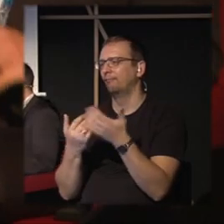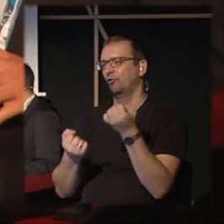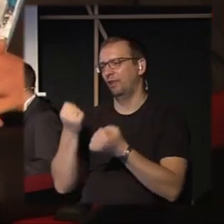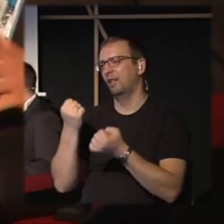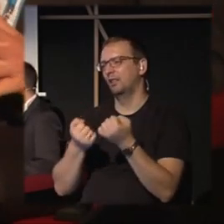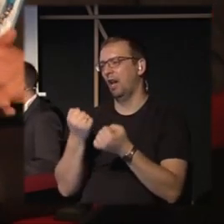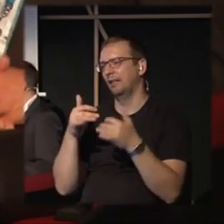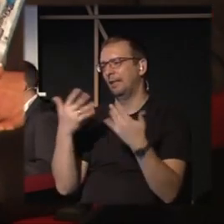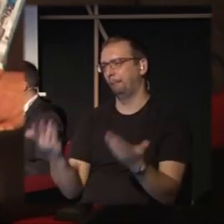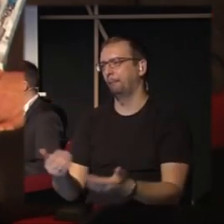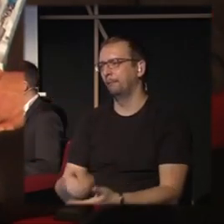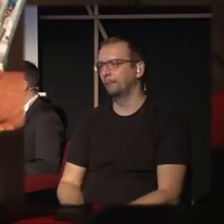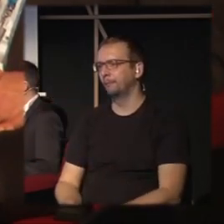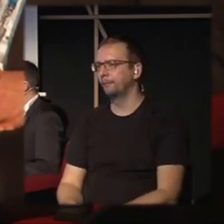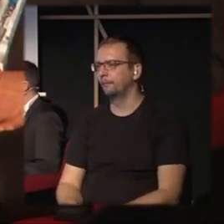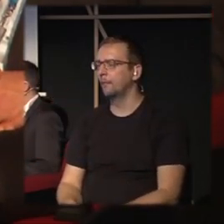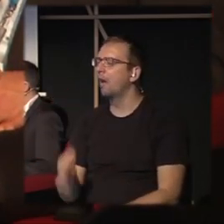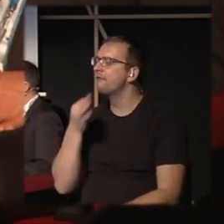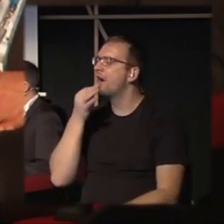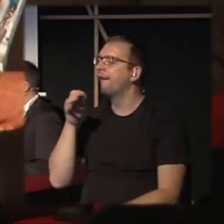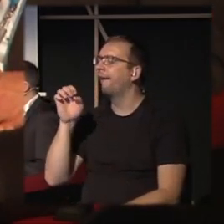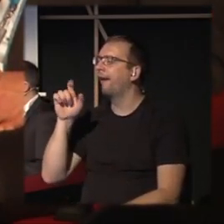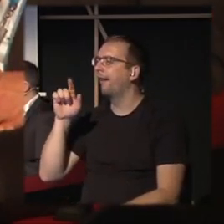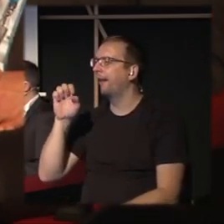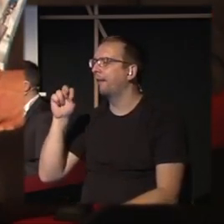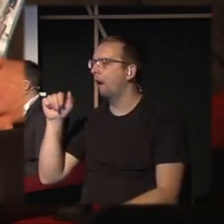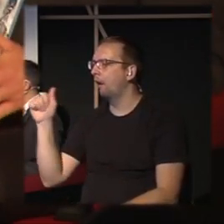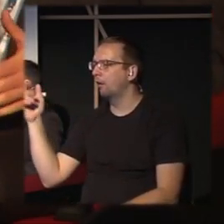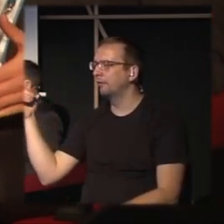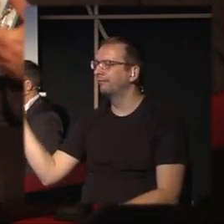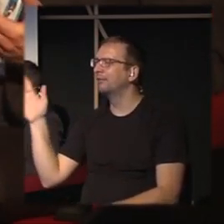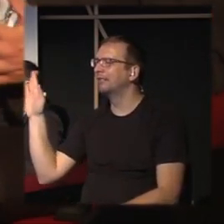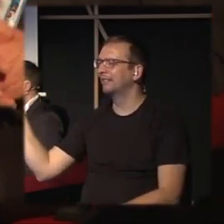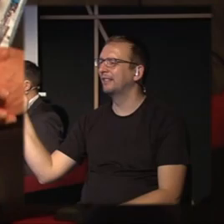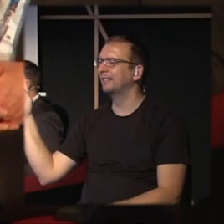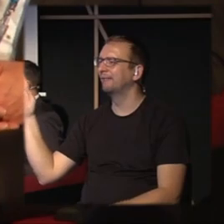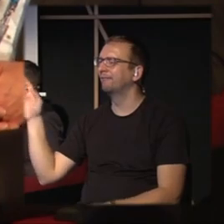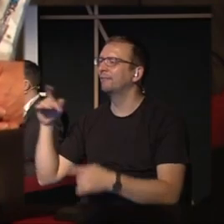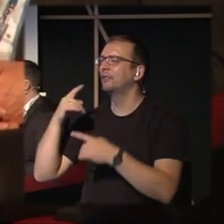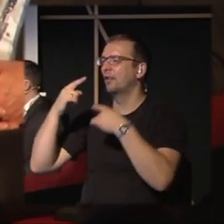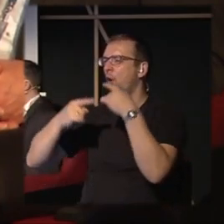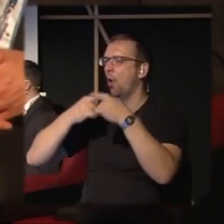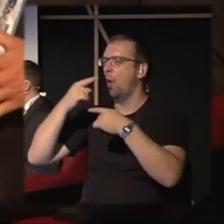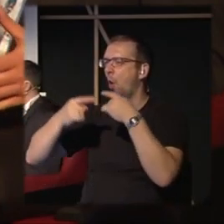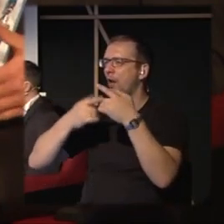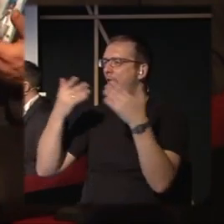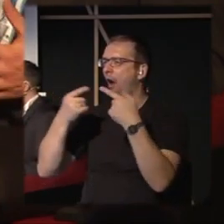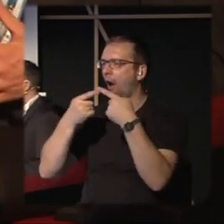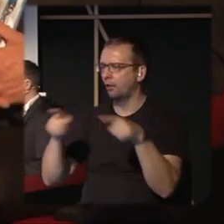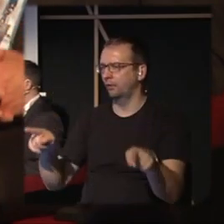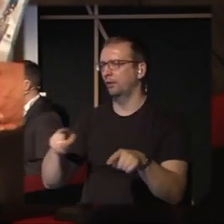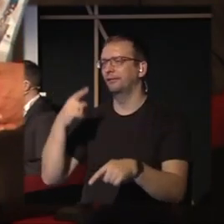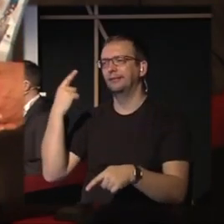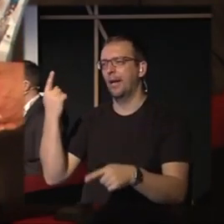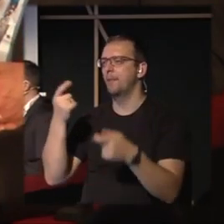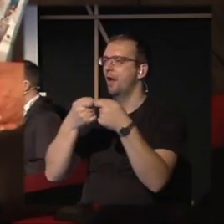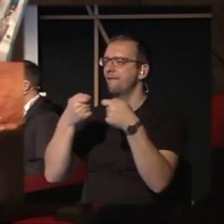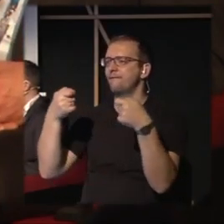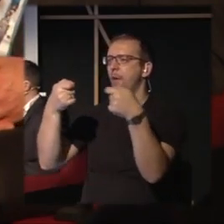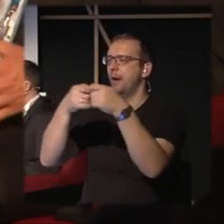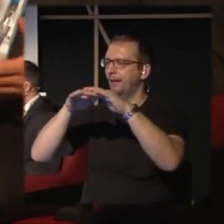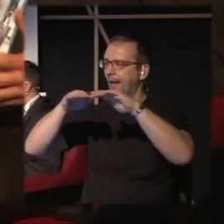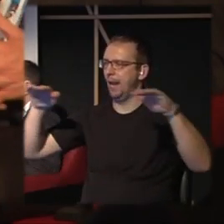know you have a slightly different role working on a national level. Maybe you can tell us a little bit about the difficulties you might